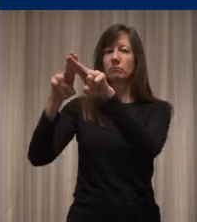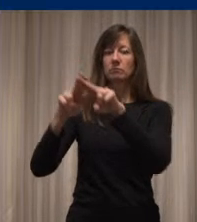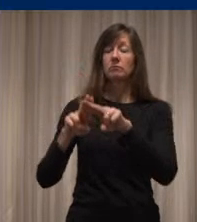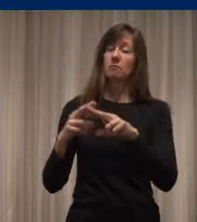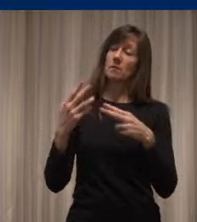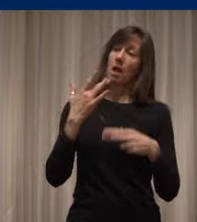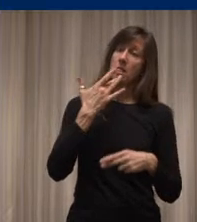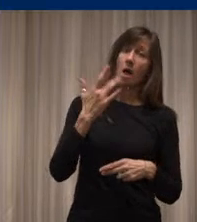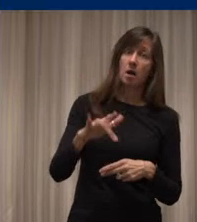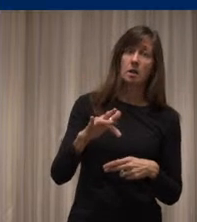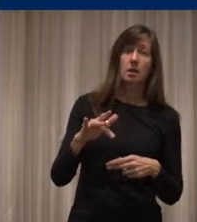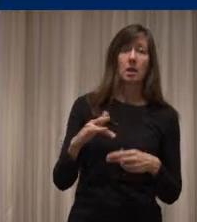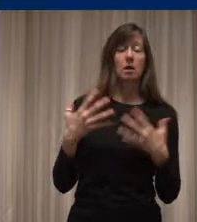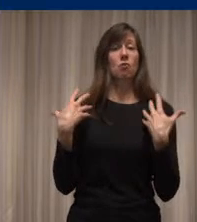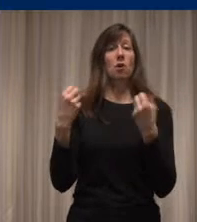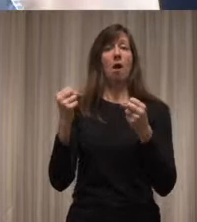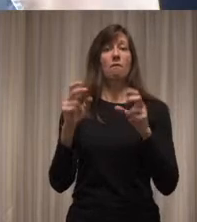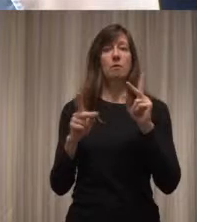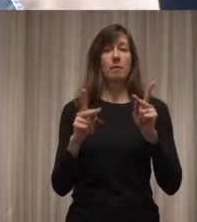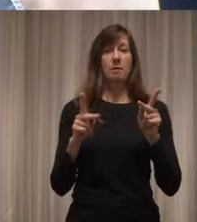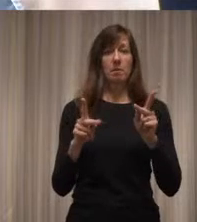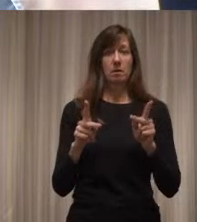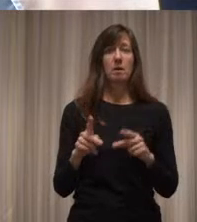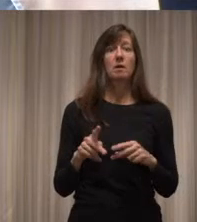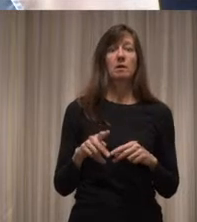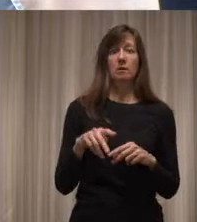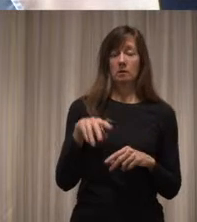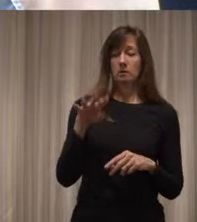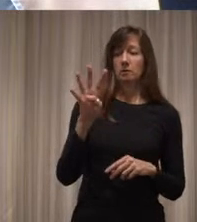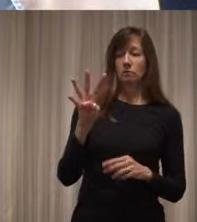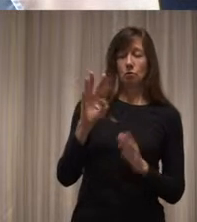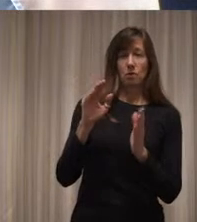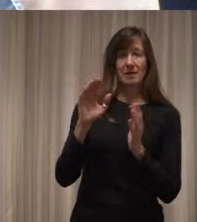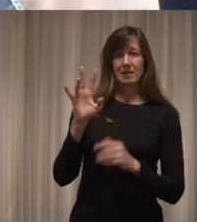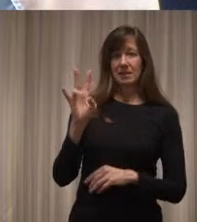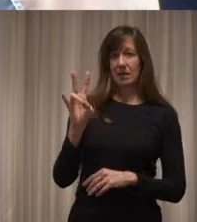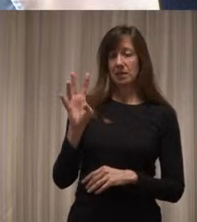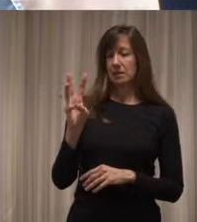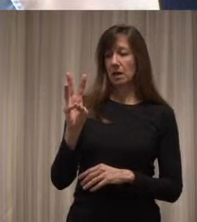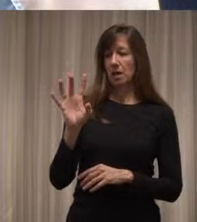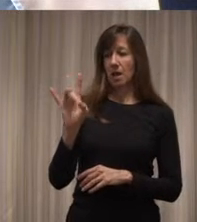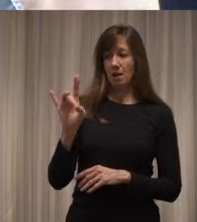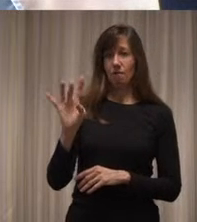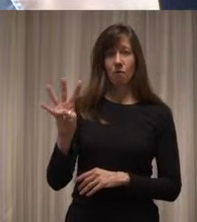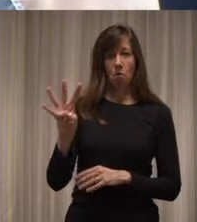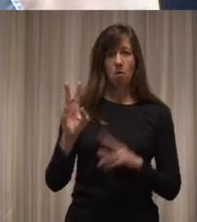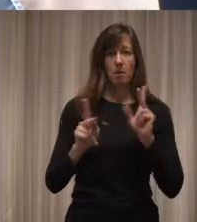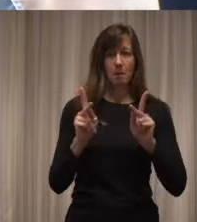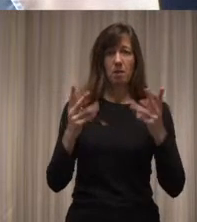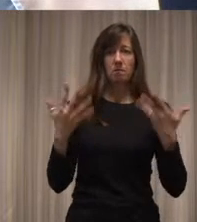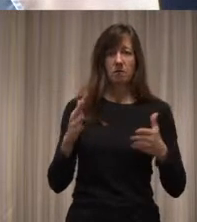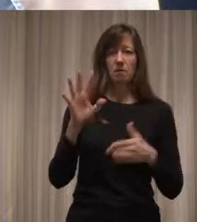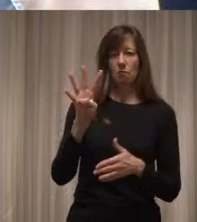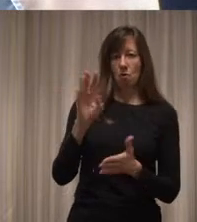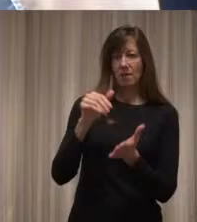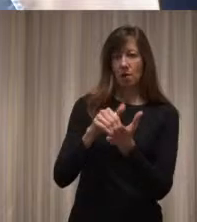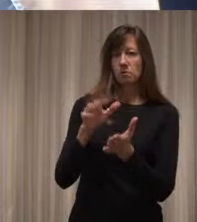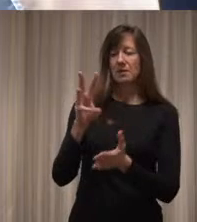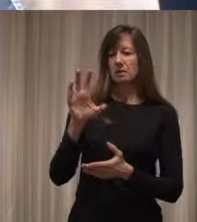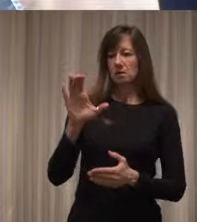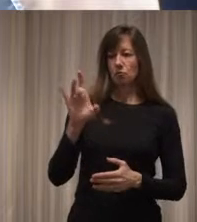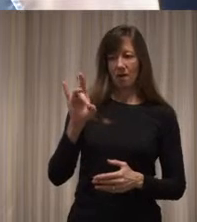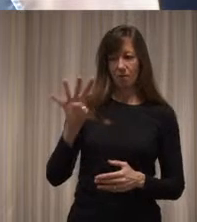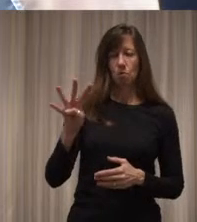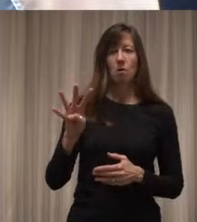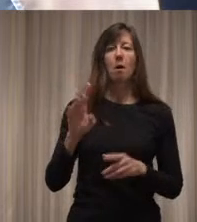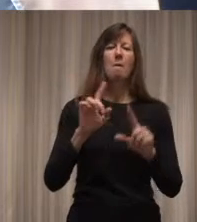4,864 recover. Unfortunately, today, our number of reported fatalities is up significantly.